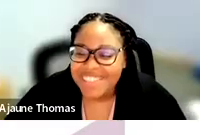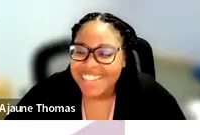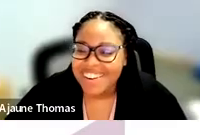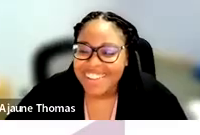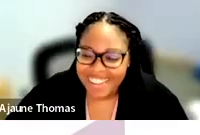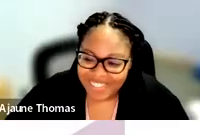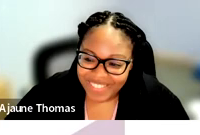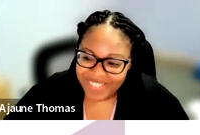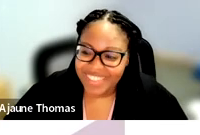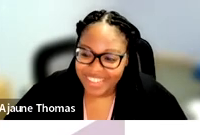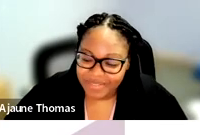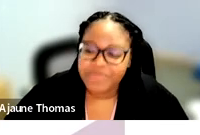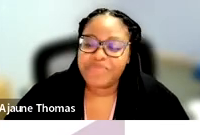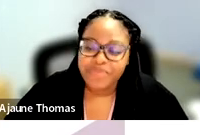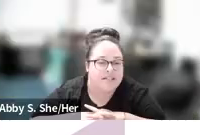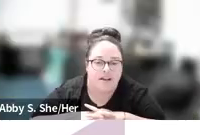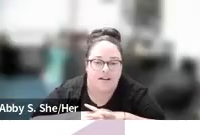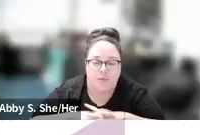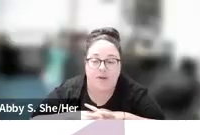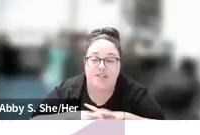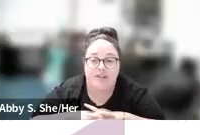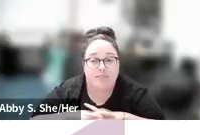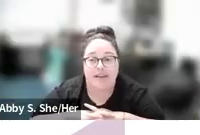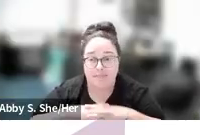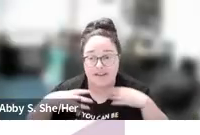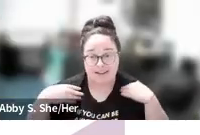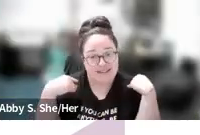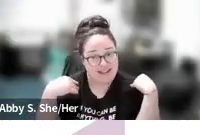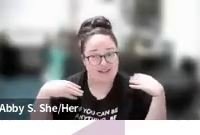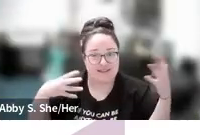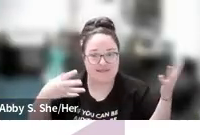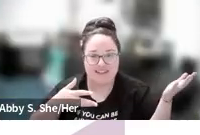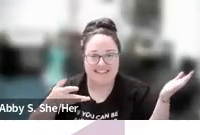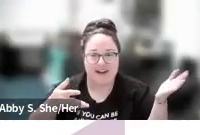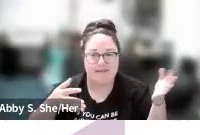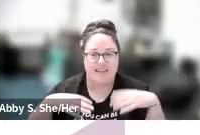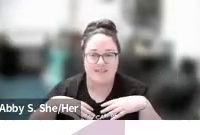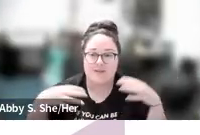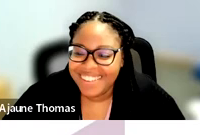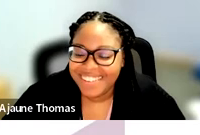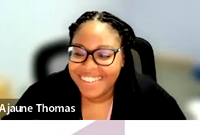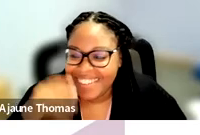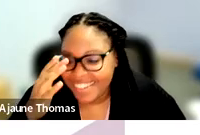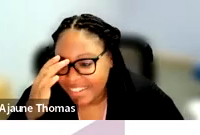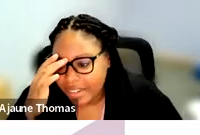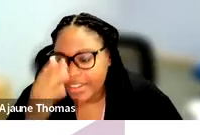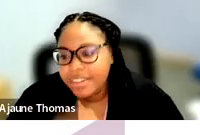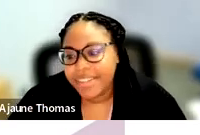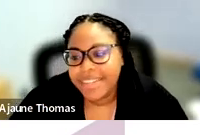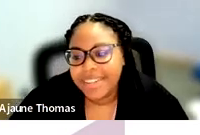Try again, though. You know, that can be a variety of things too, because we just started playing Among Us, a lot, some of us, this social isolation